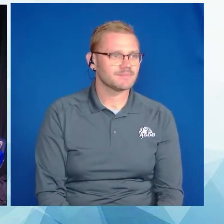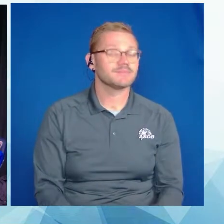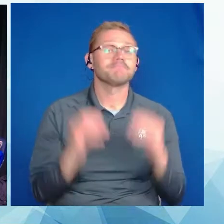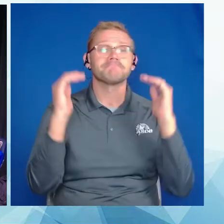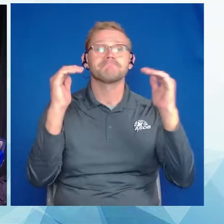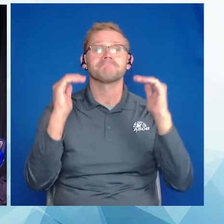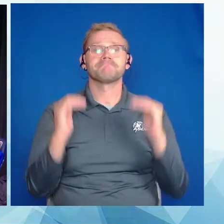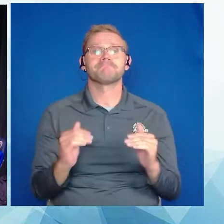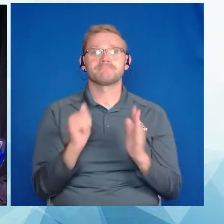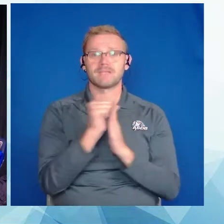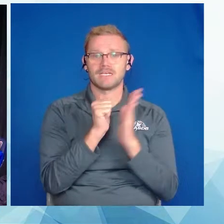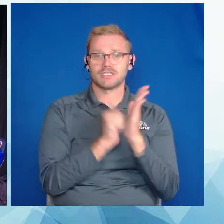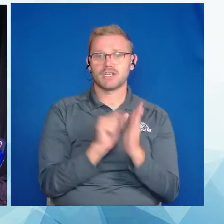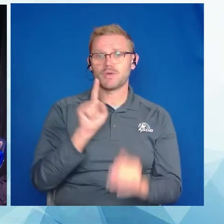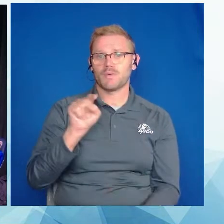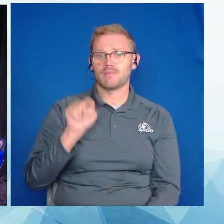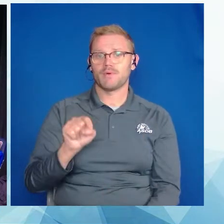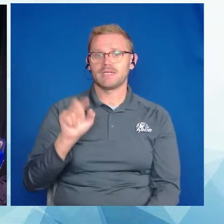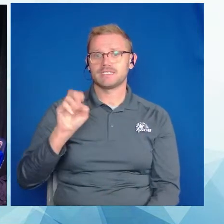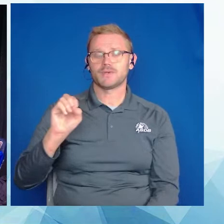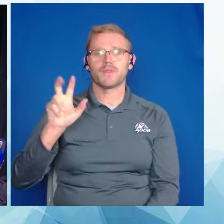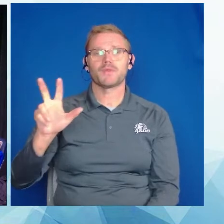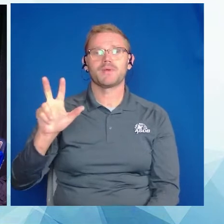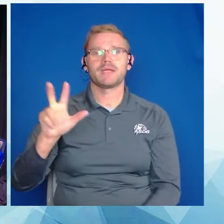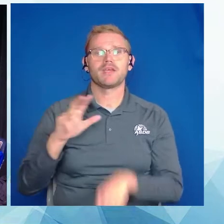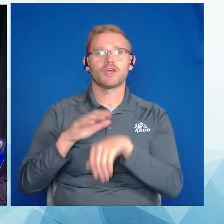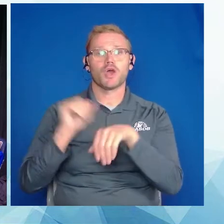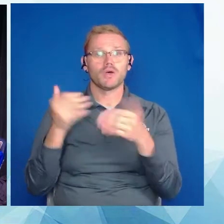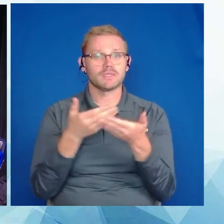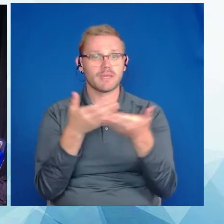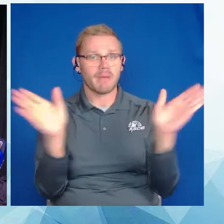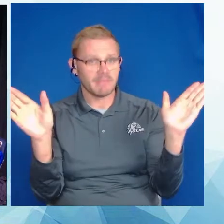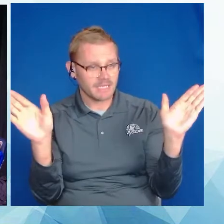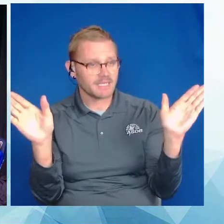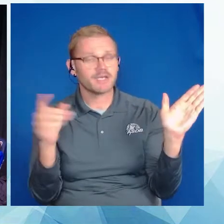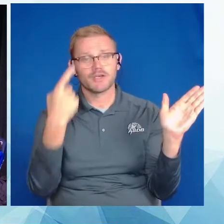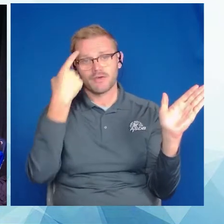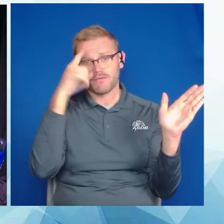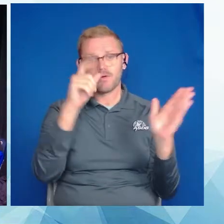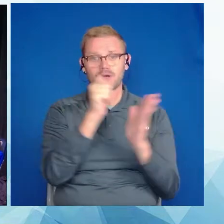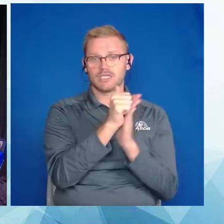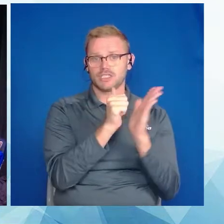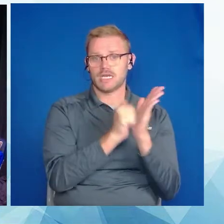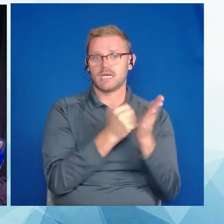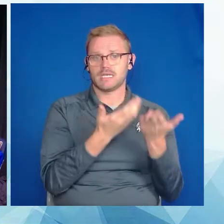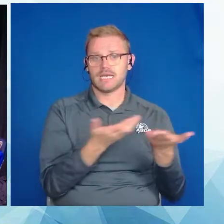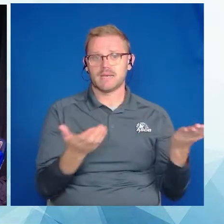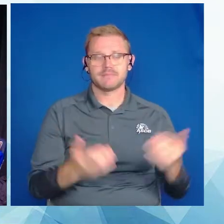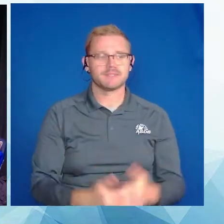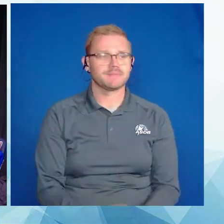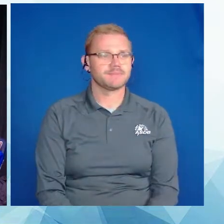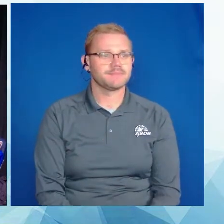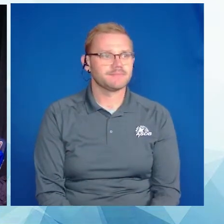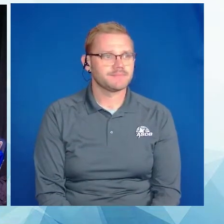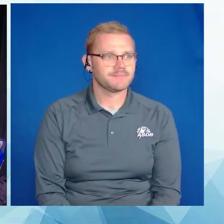Moving on to agenda item 1.03, call to the public for agendized items.